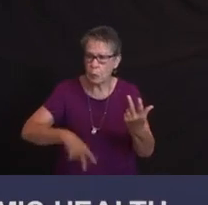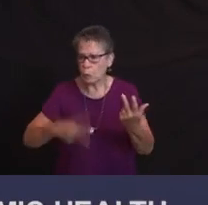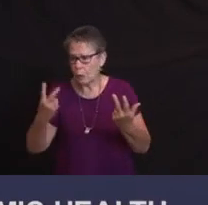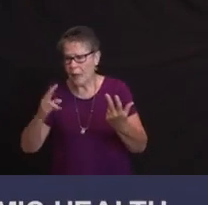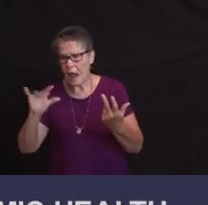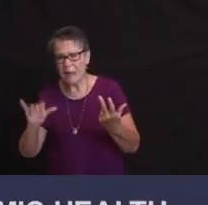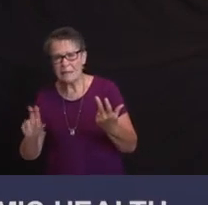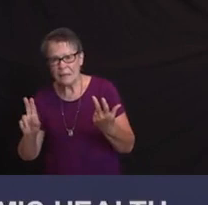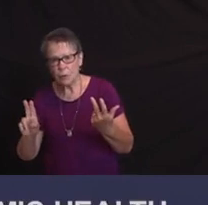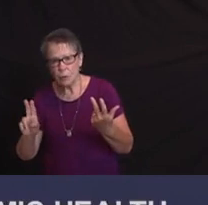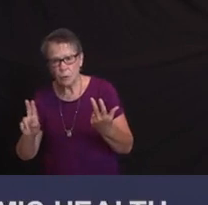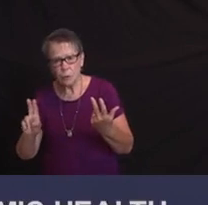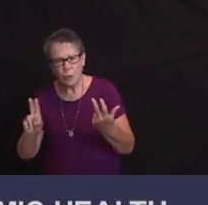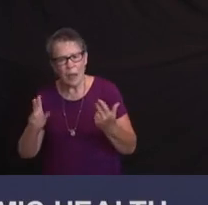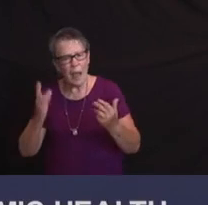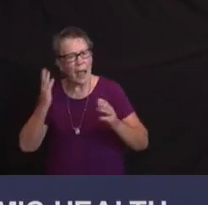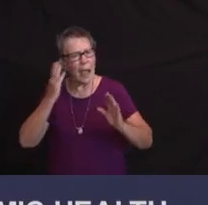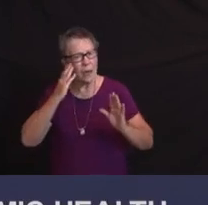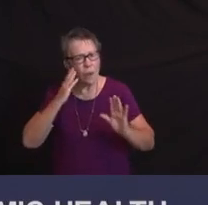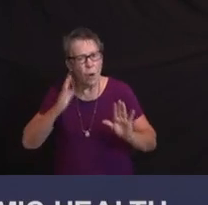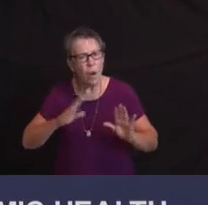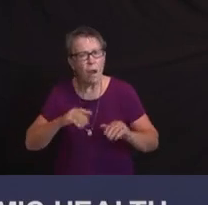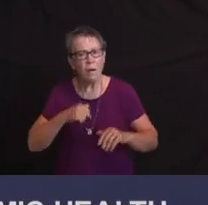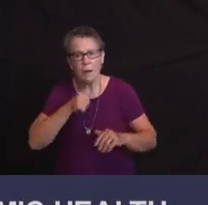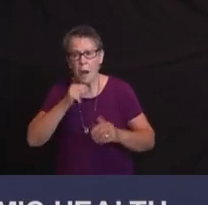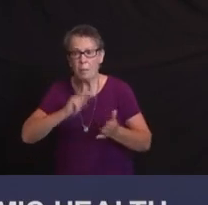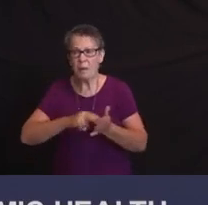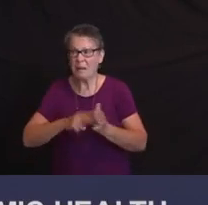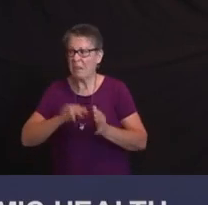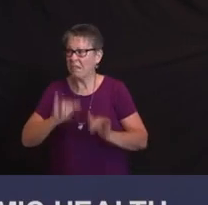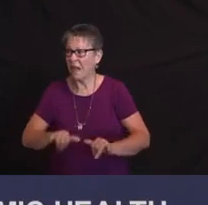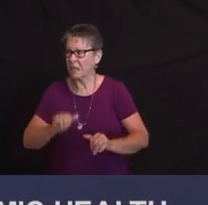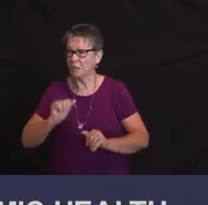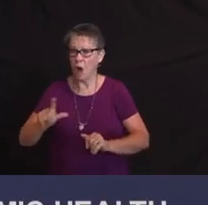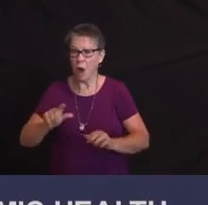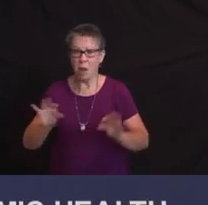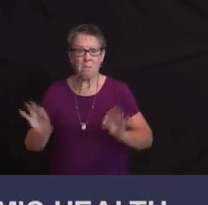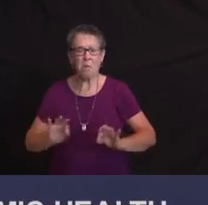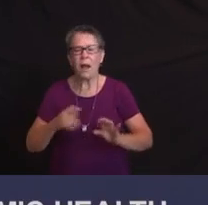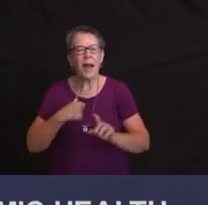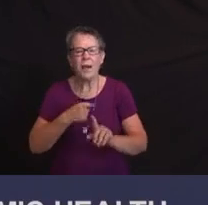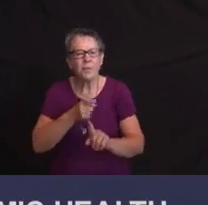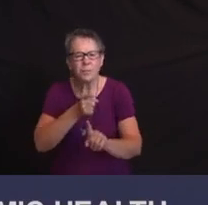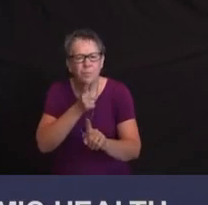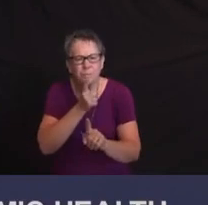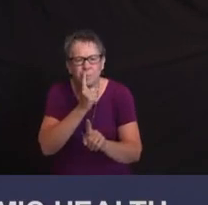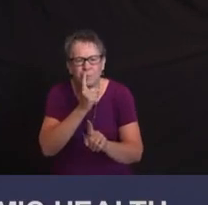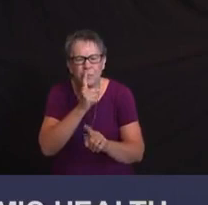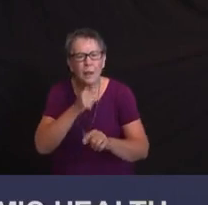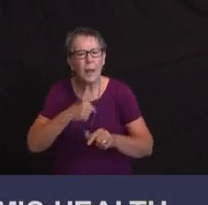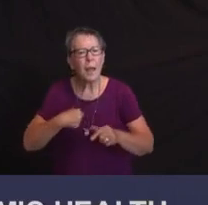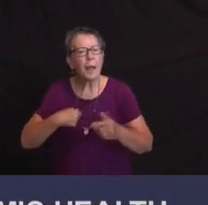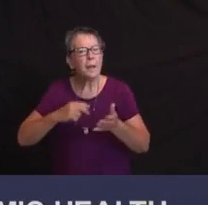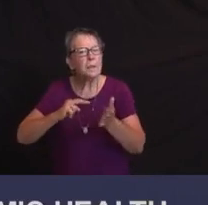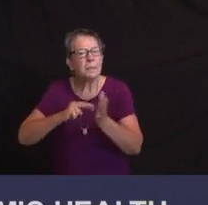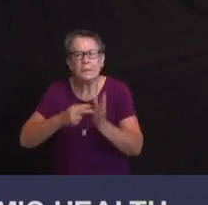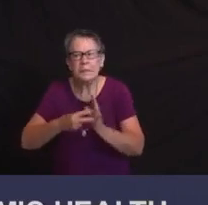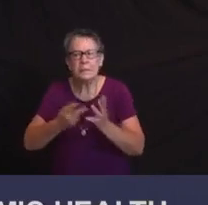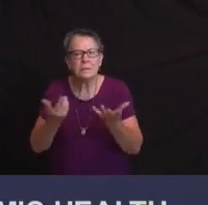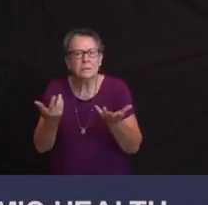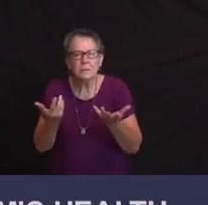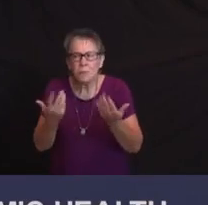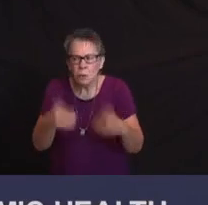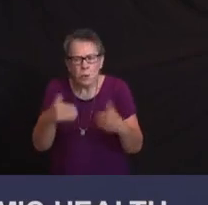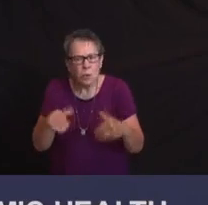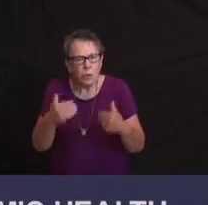But we heard a lot, Judy and I heard a lot at the end of the week and over the weekend, we heard a lot of onlys.